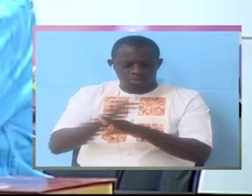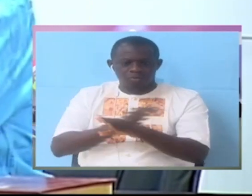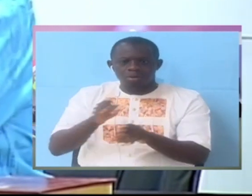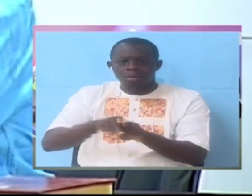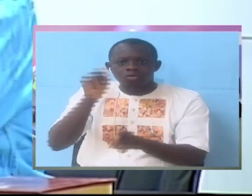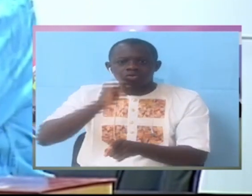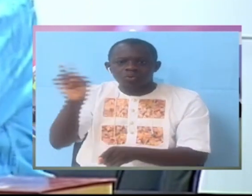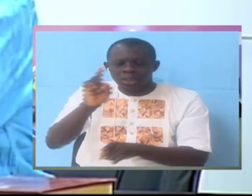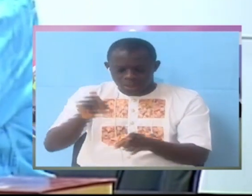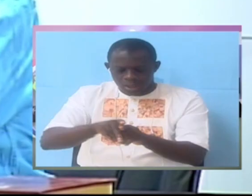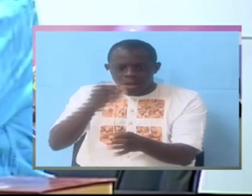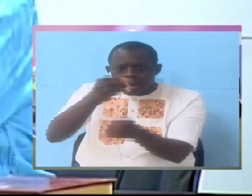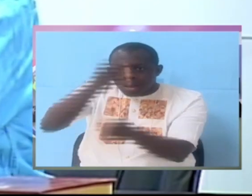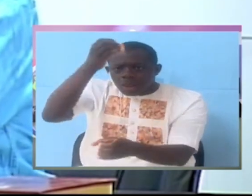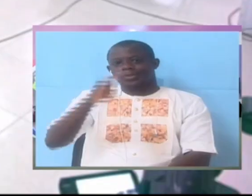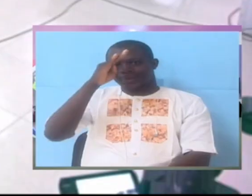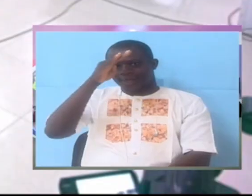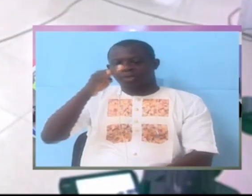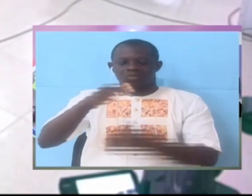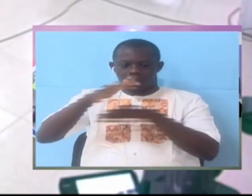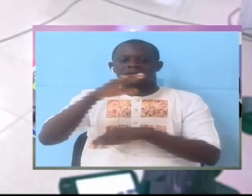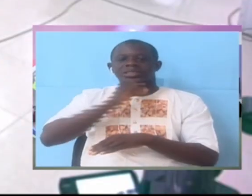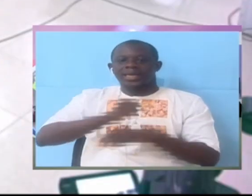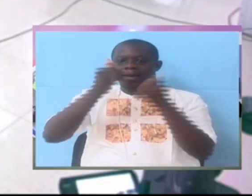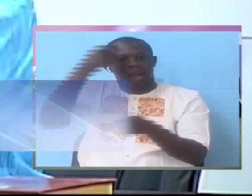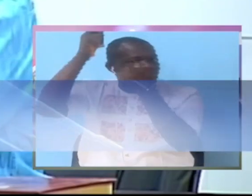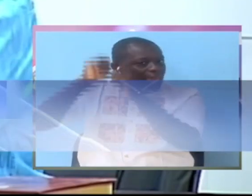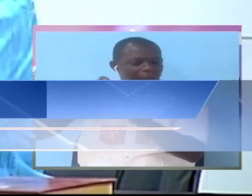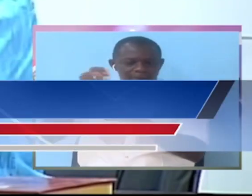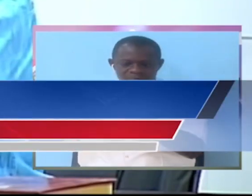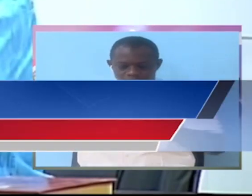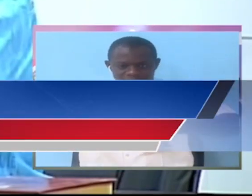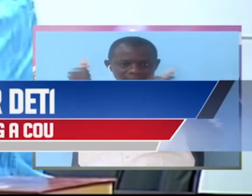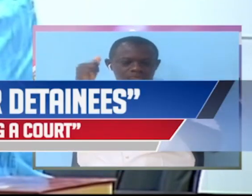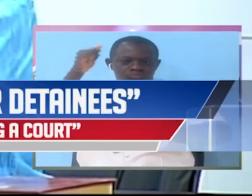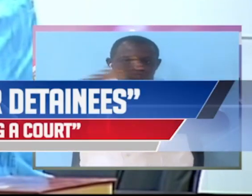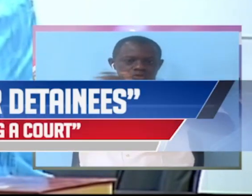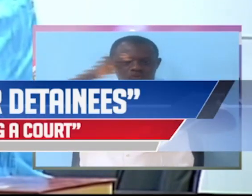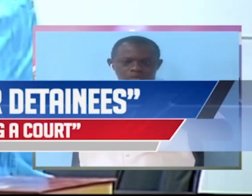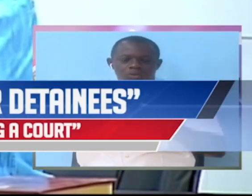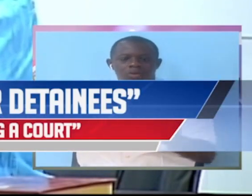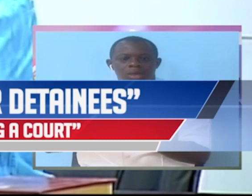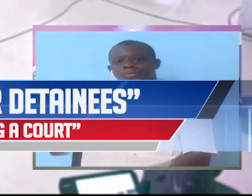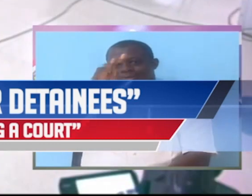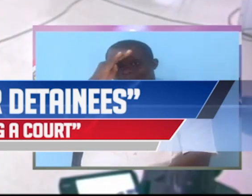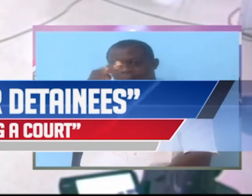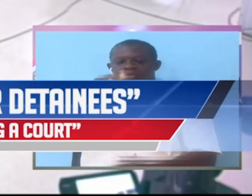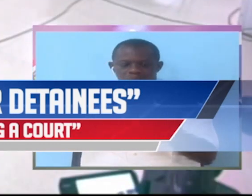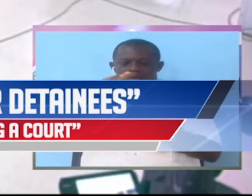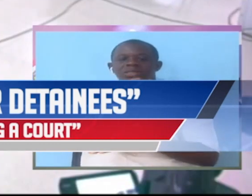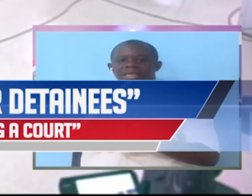bottles. They smash bottle and barb his hair before they torture him. And he was also a fair-colored